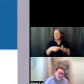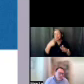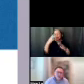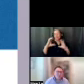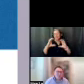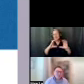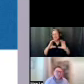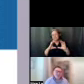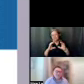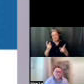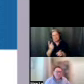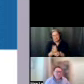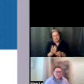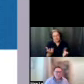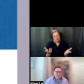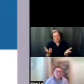then uh